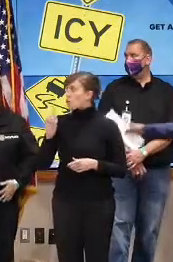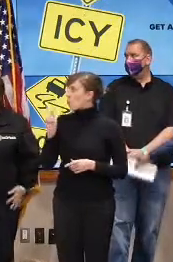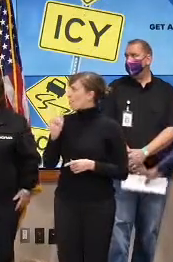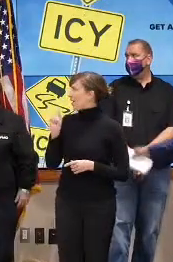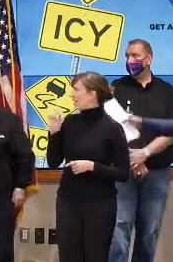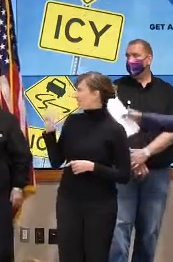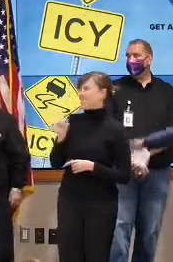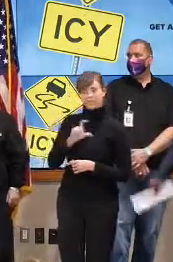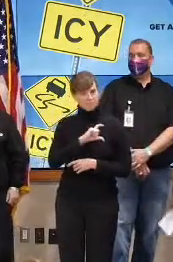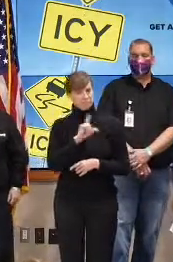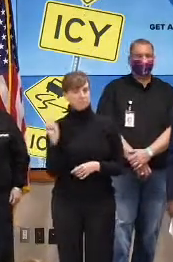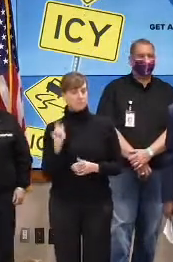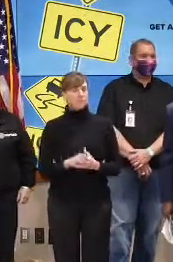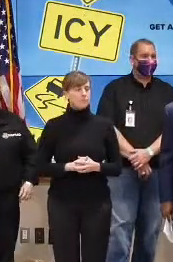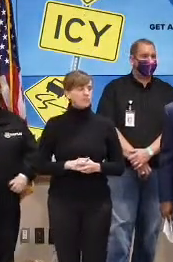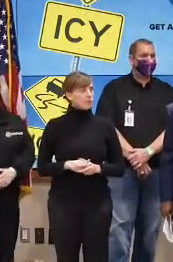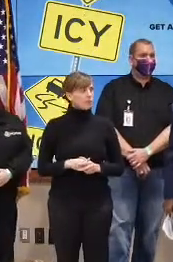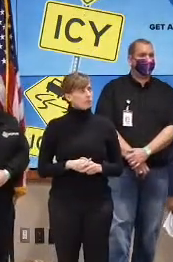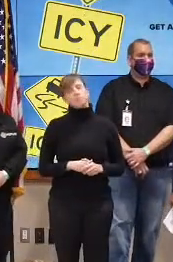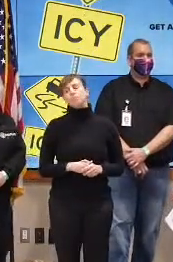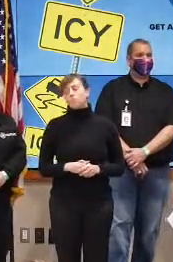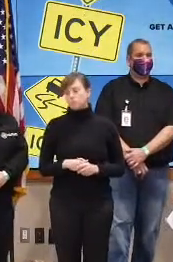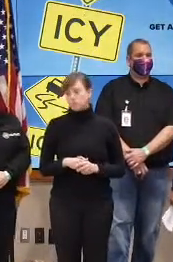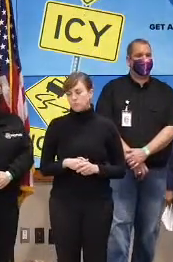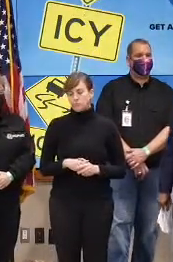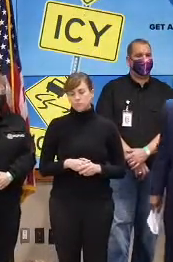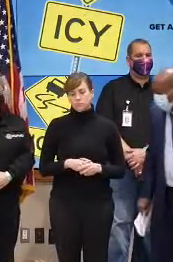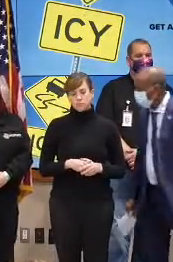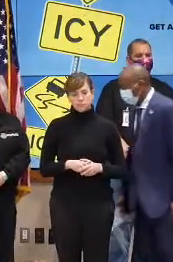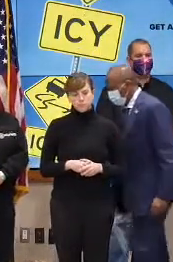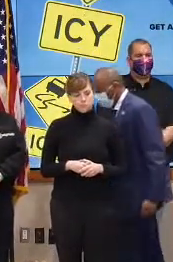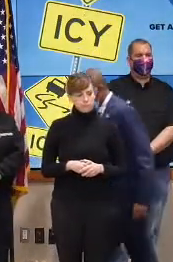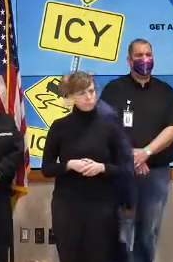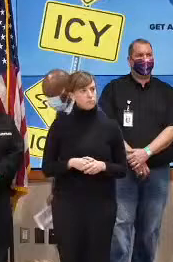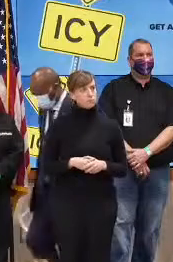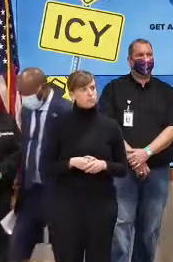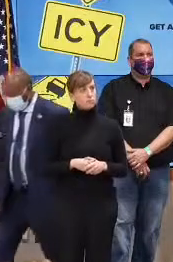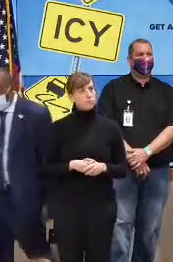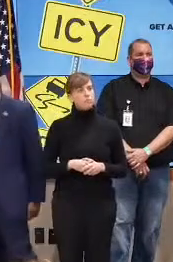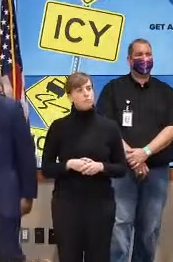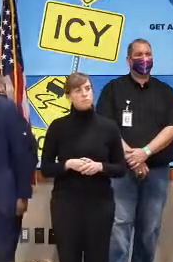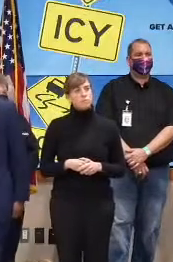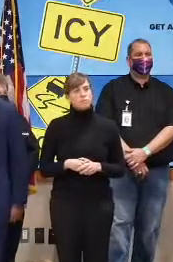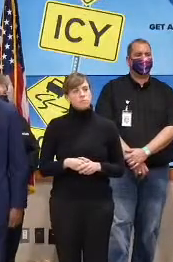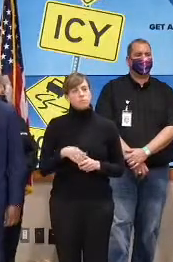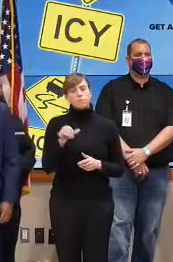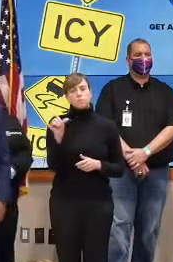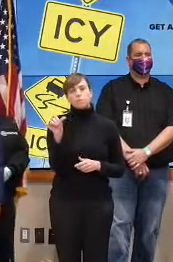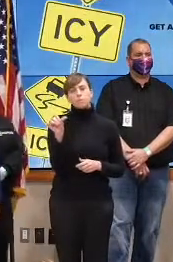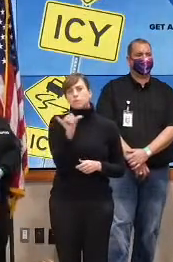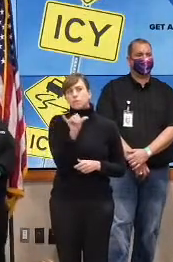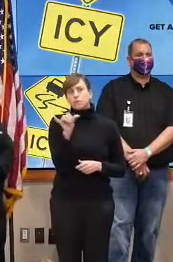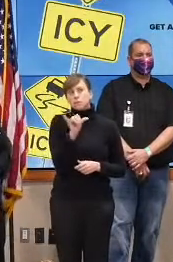is, with OEM here today. Thank you. Okay, KTRK had the same question, and he had a second question, which